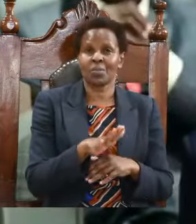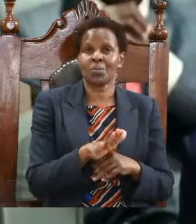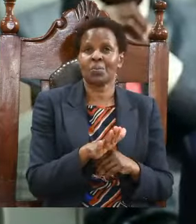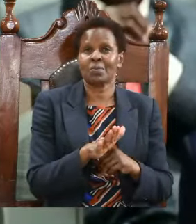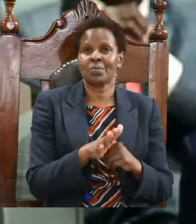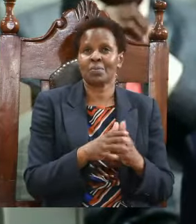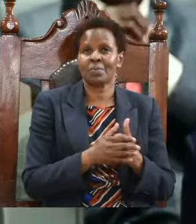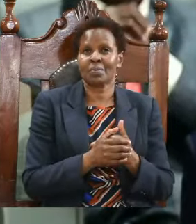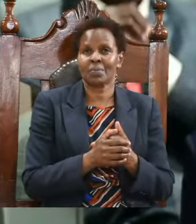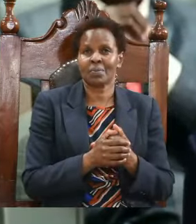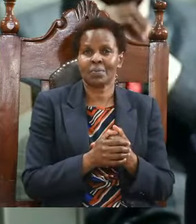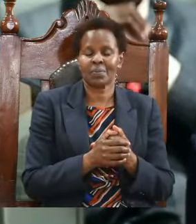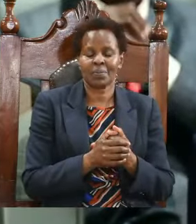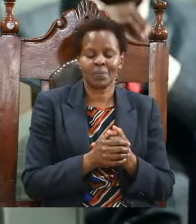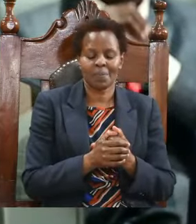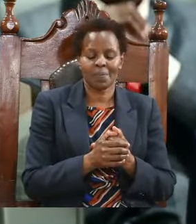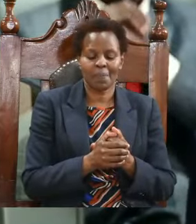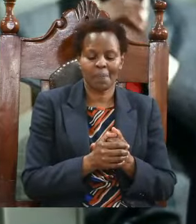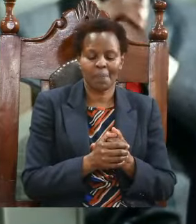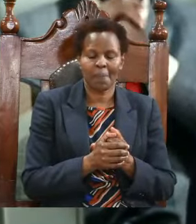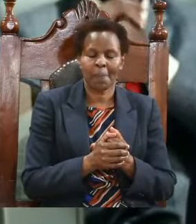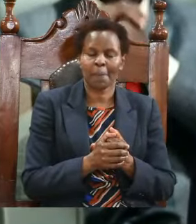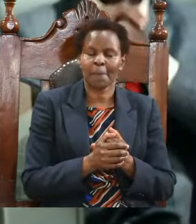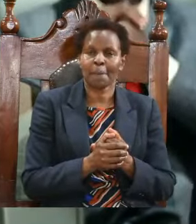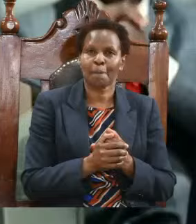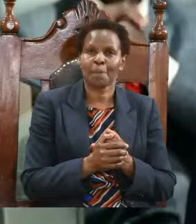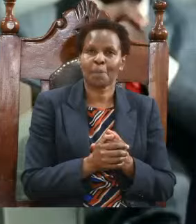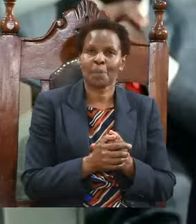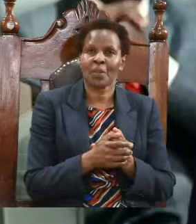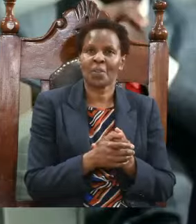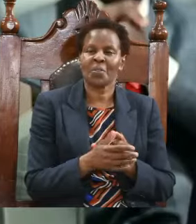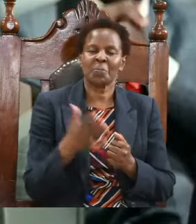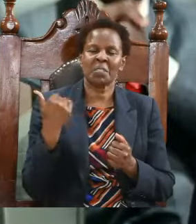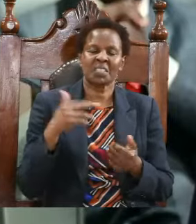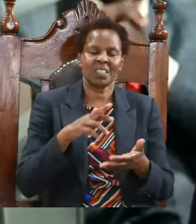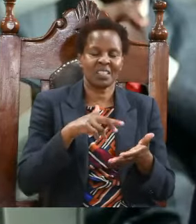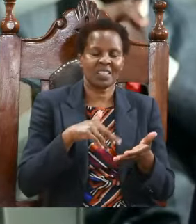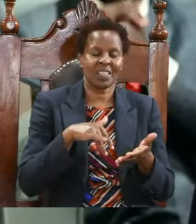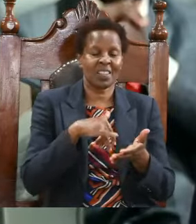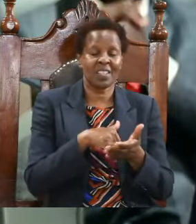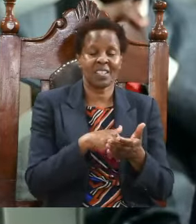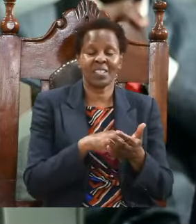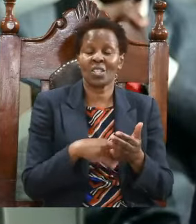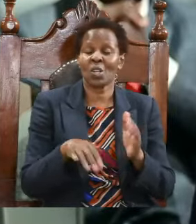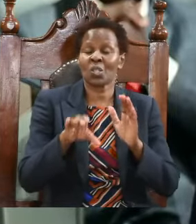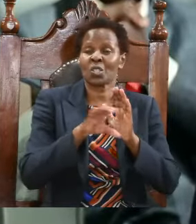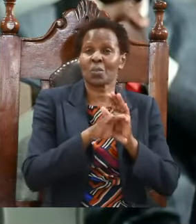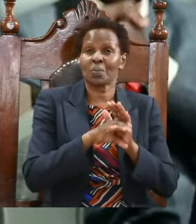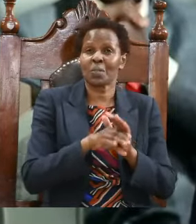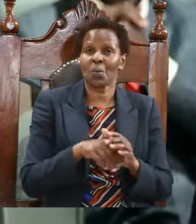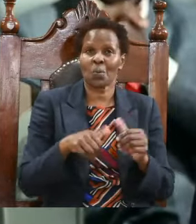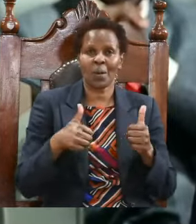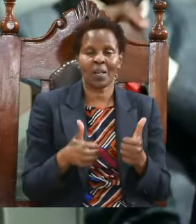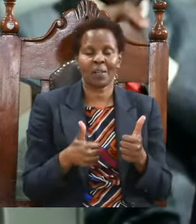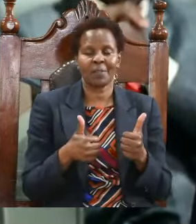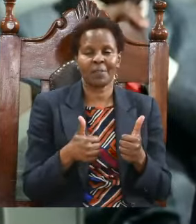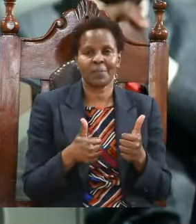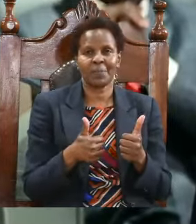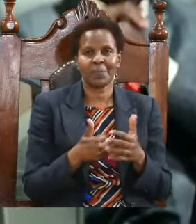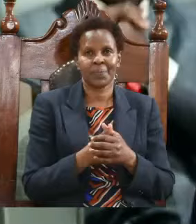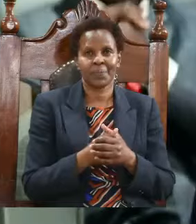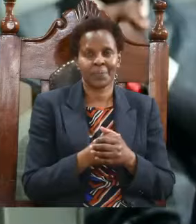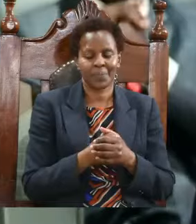time, and I know you know this text very well. You know the text. You know the